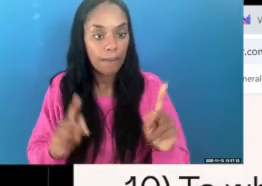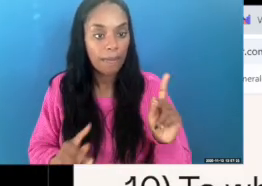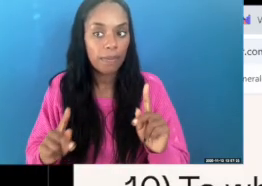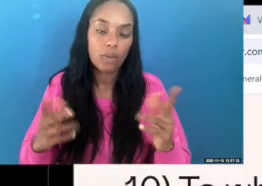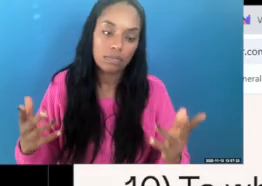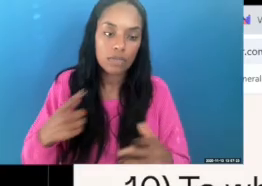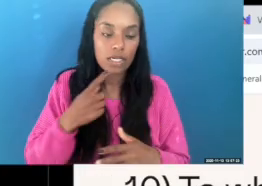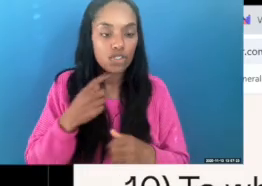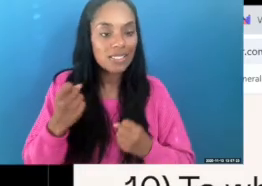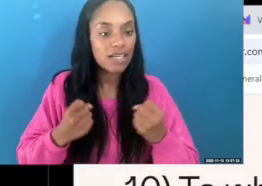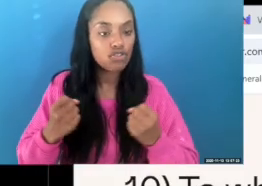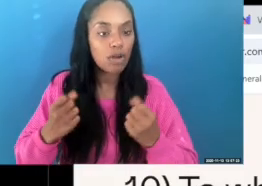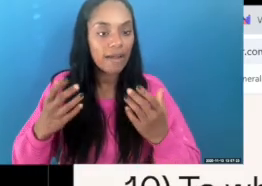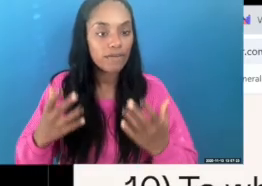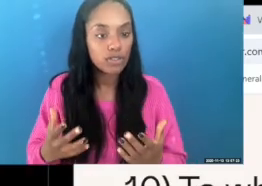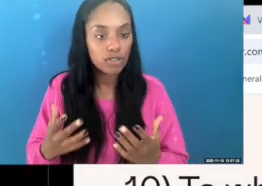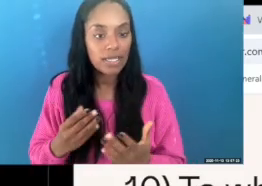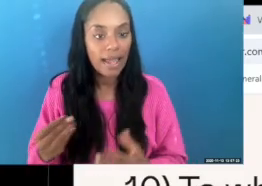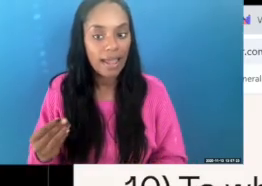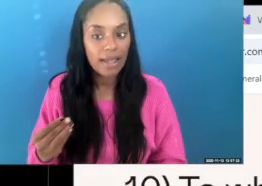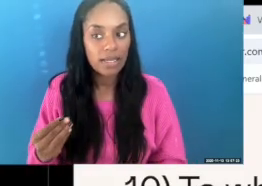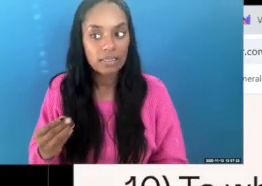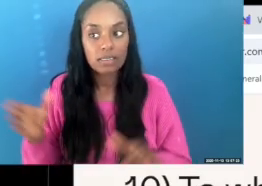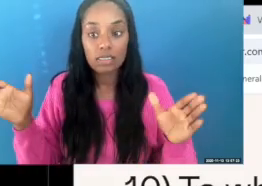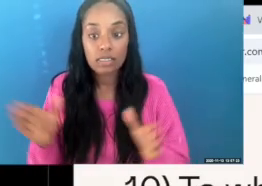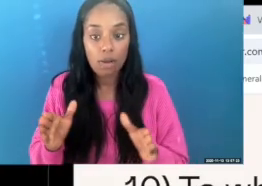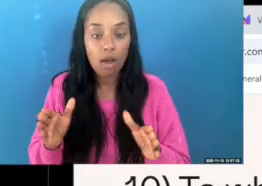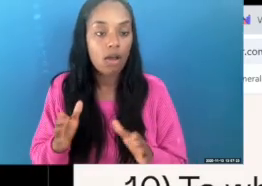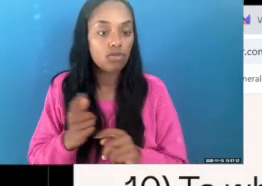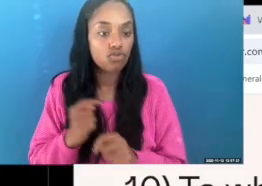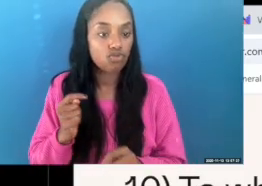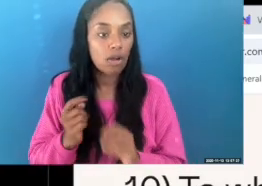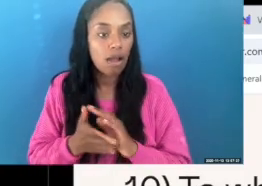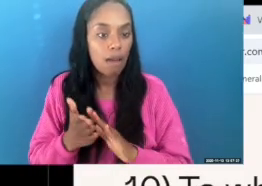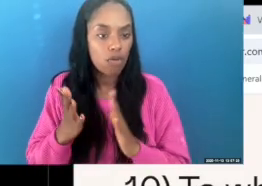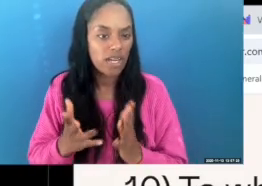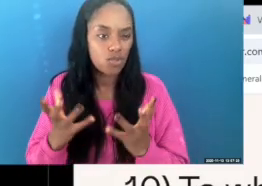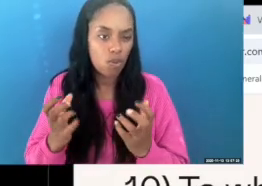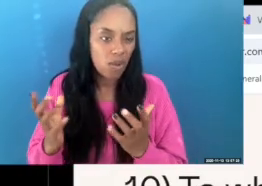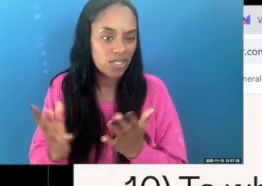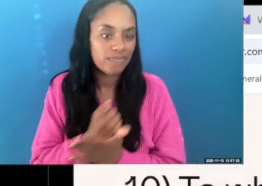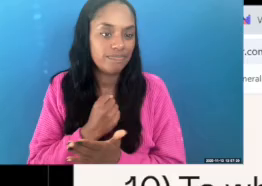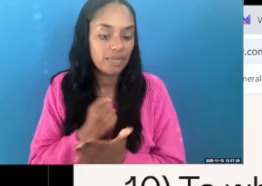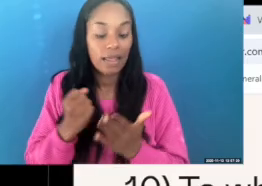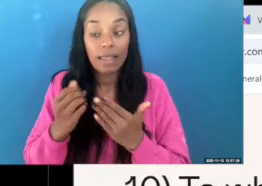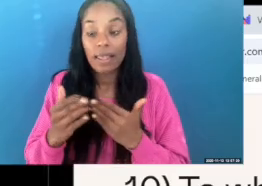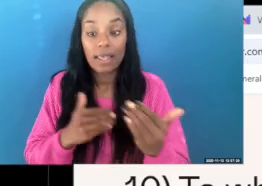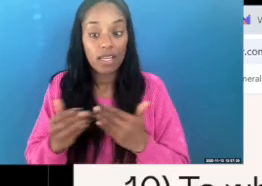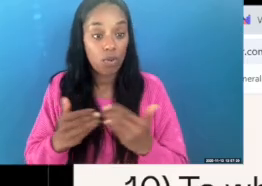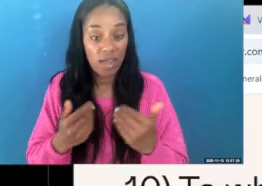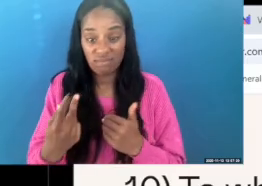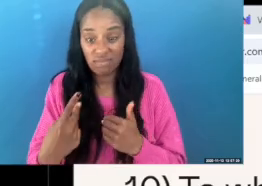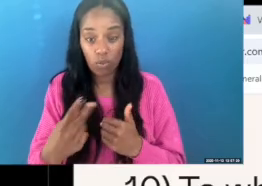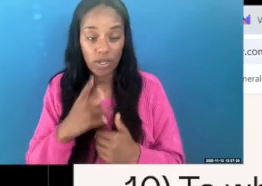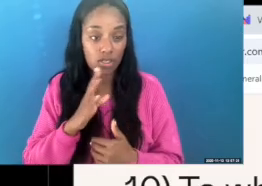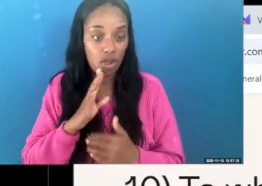and replace it with something like this simply because it's a different structure that a lot more people, I